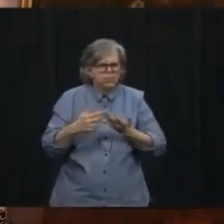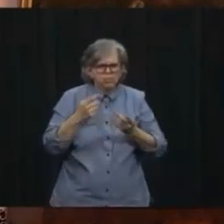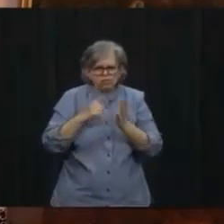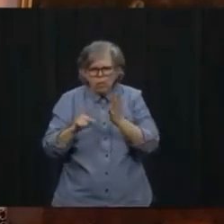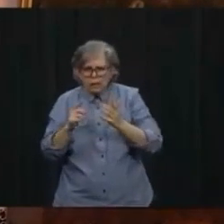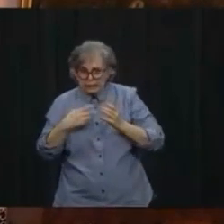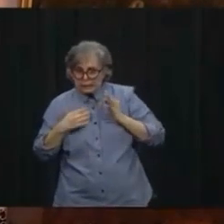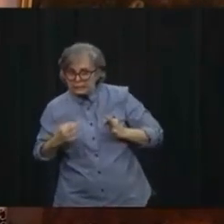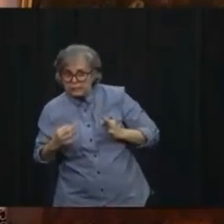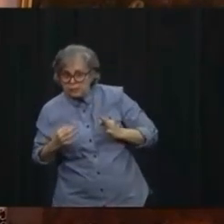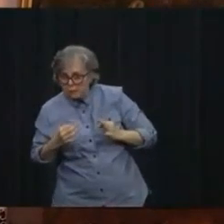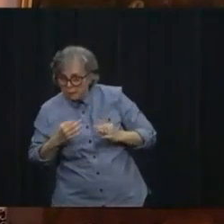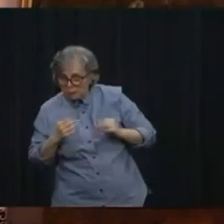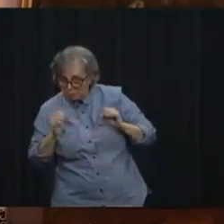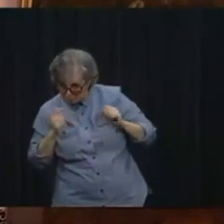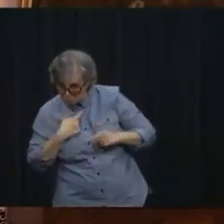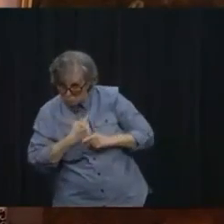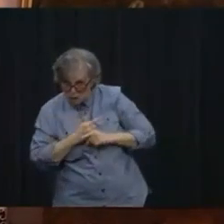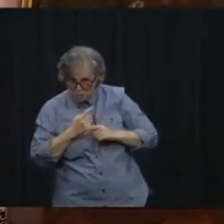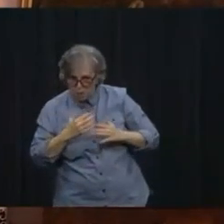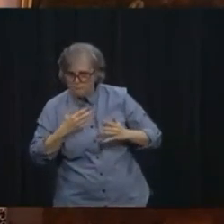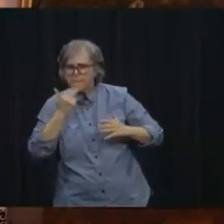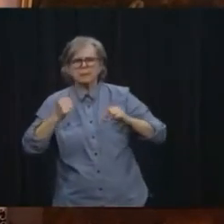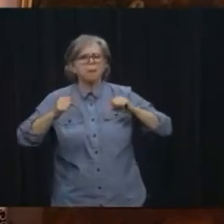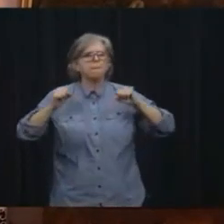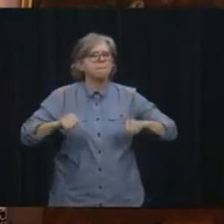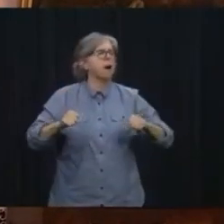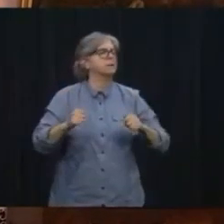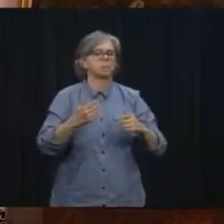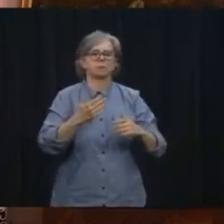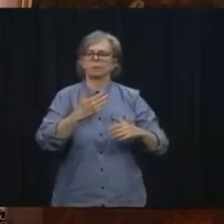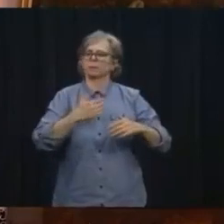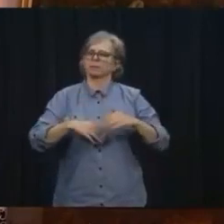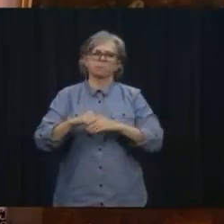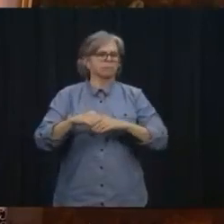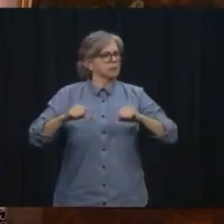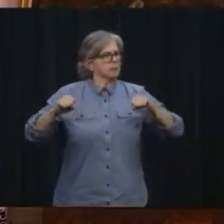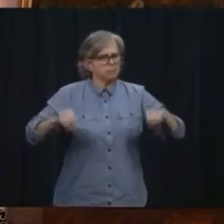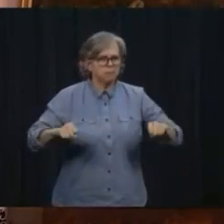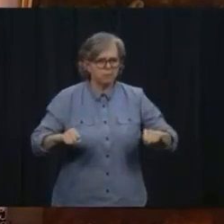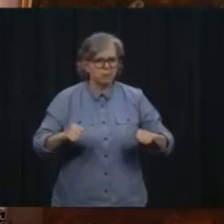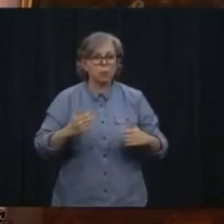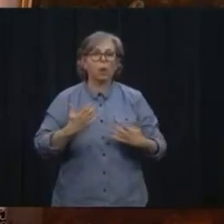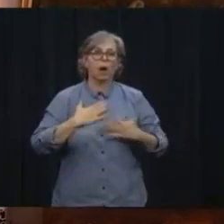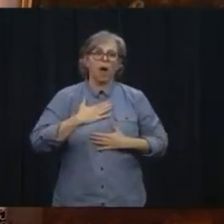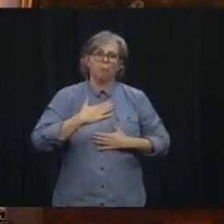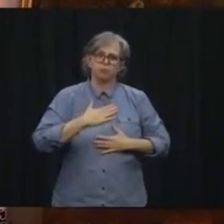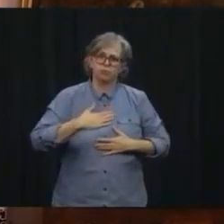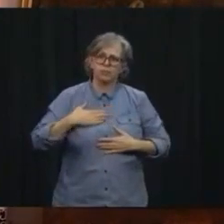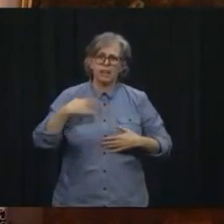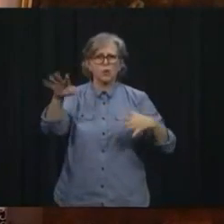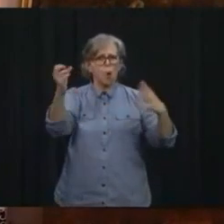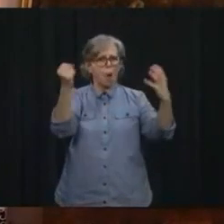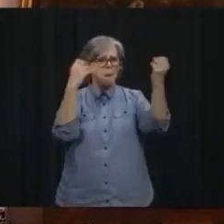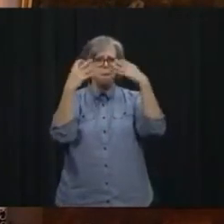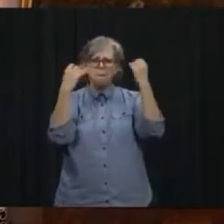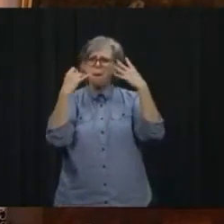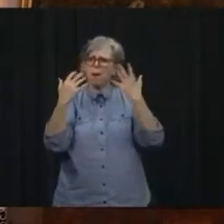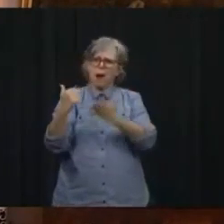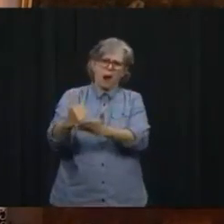to work through now in the early days of this process. More will be coming, and